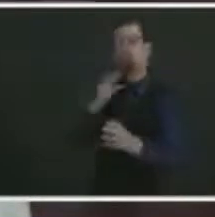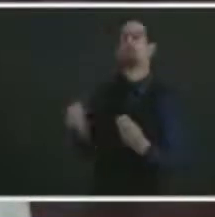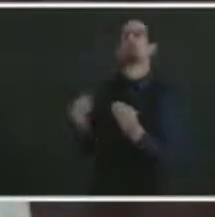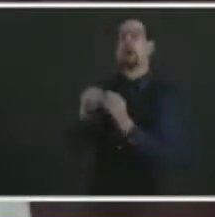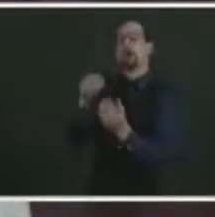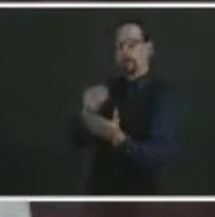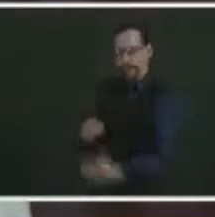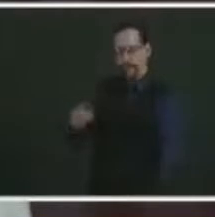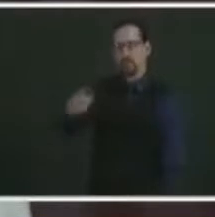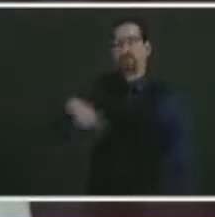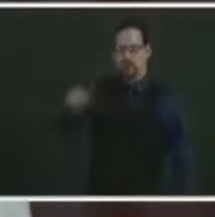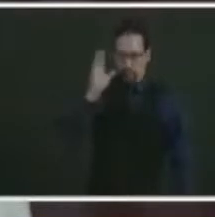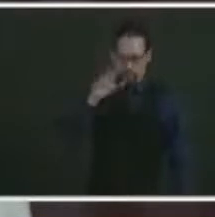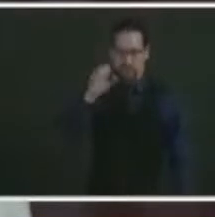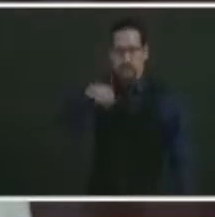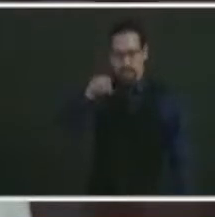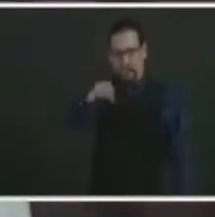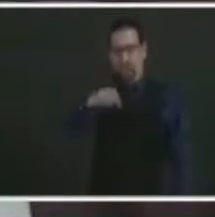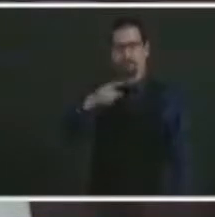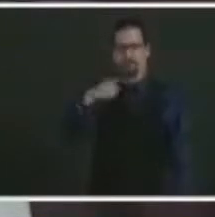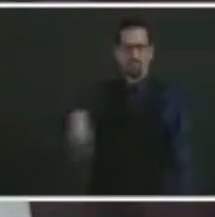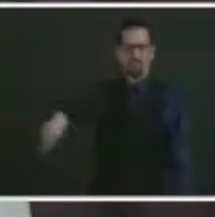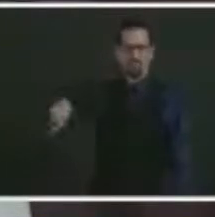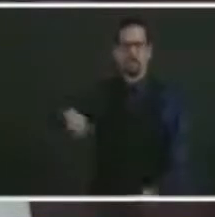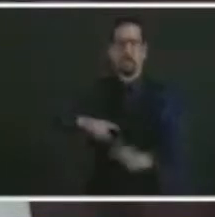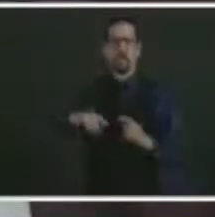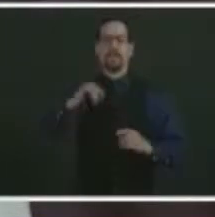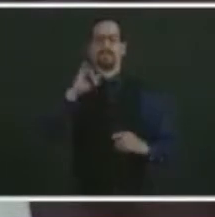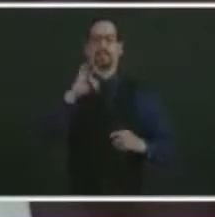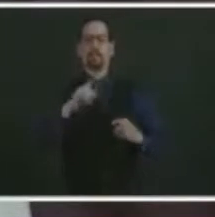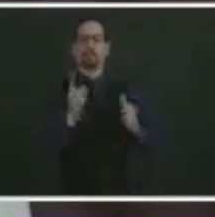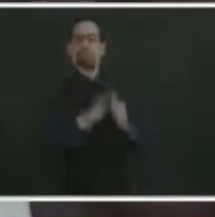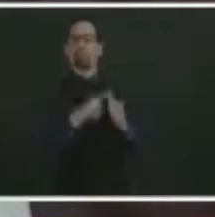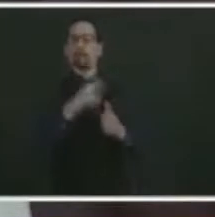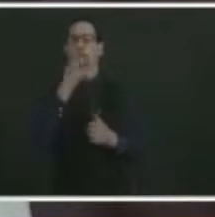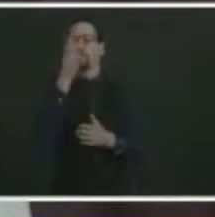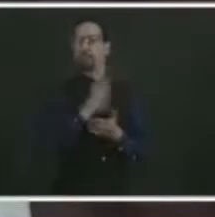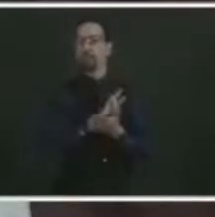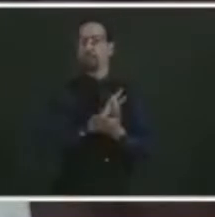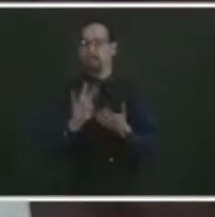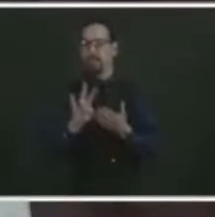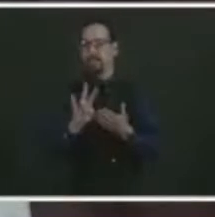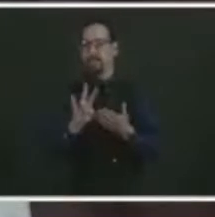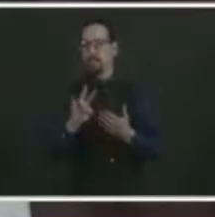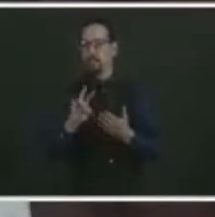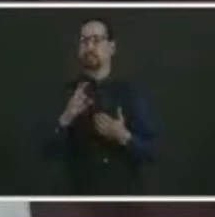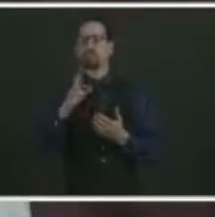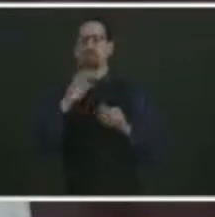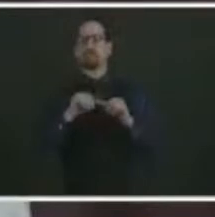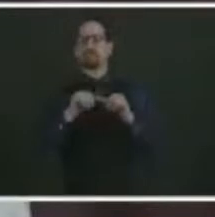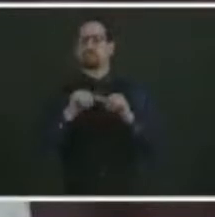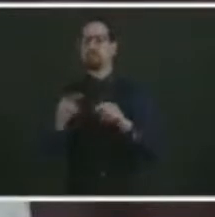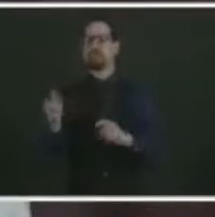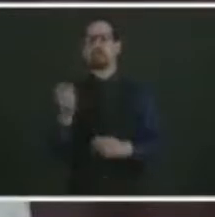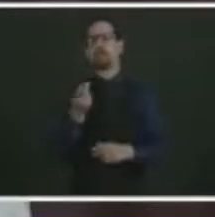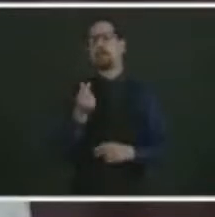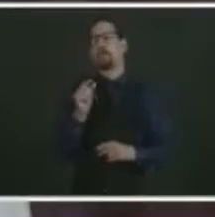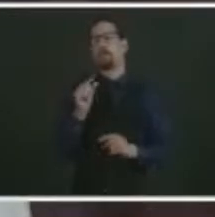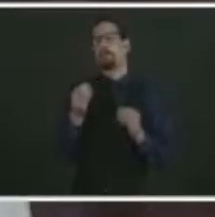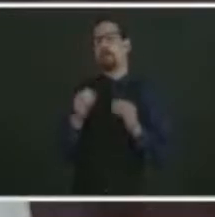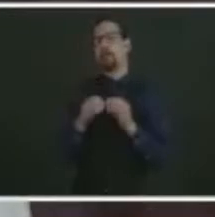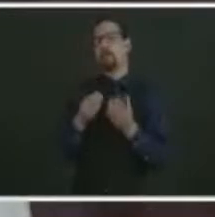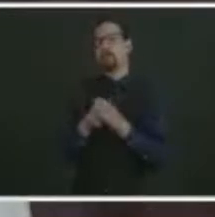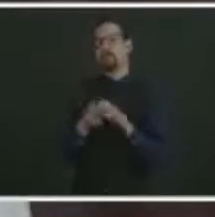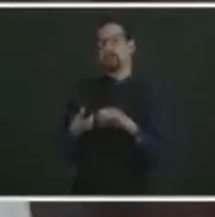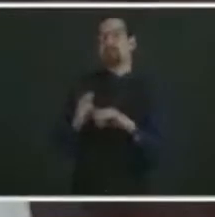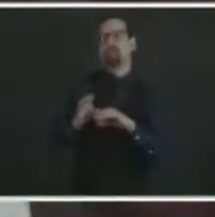program. For the first 7 weeks of the program, while the $600 is in effect, they'll actually make significantly more than their weekly paycheck. But then for the period